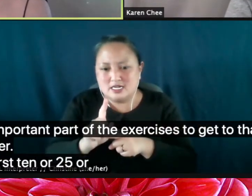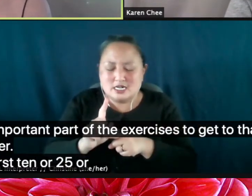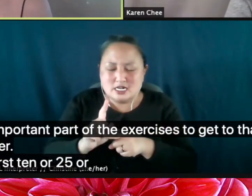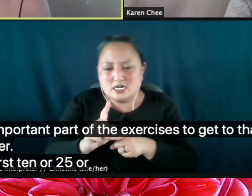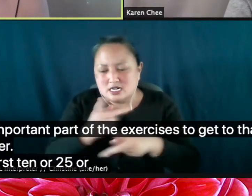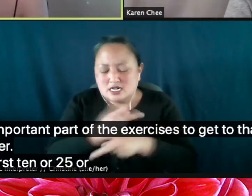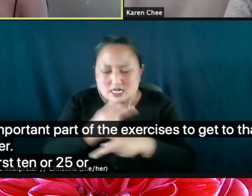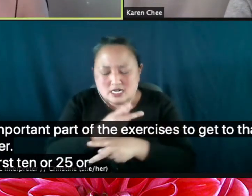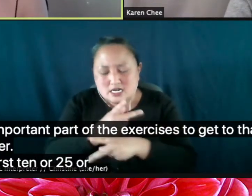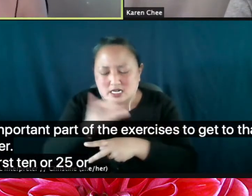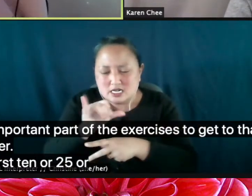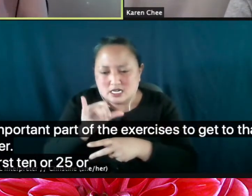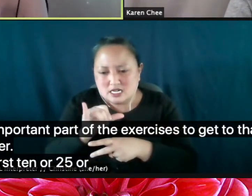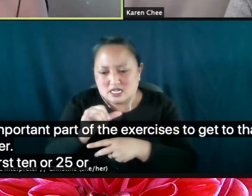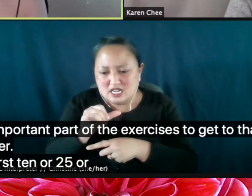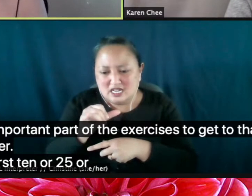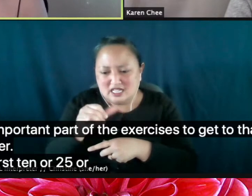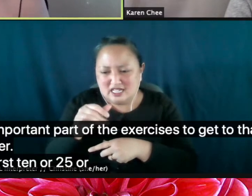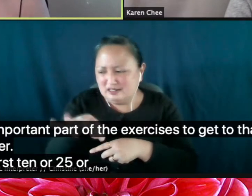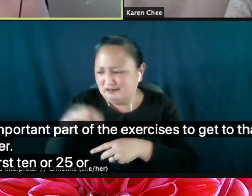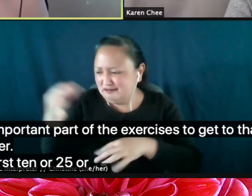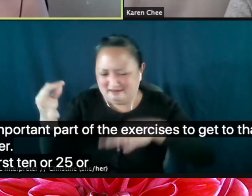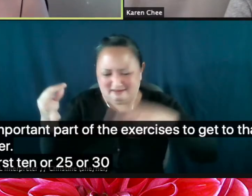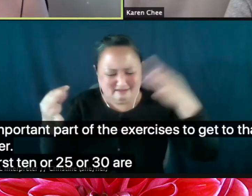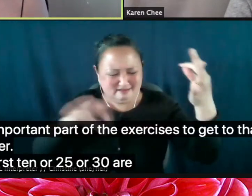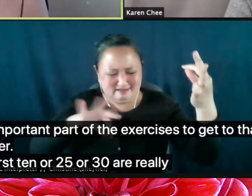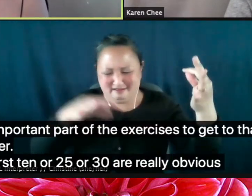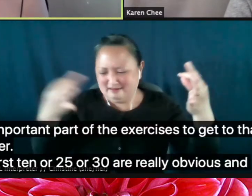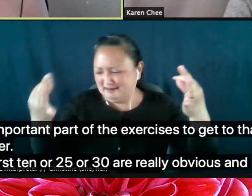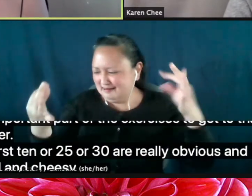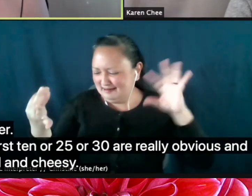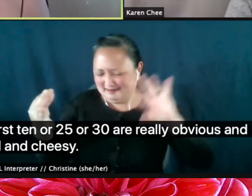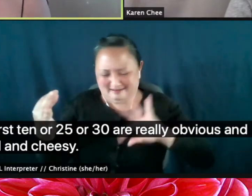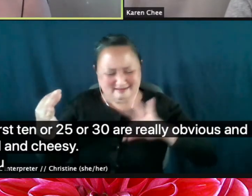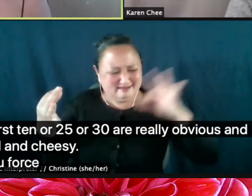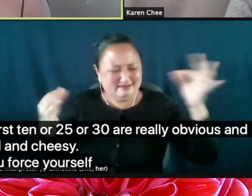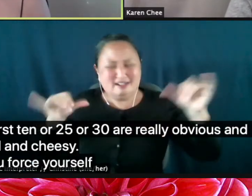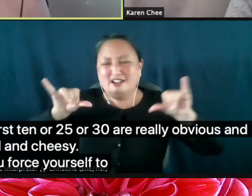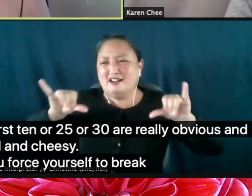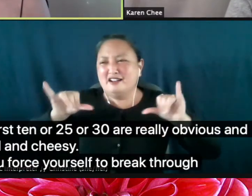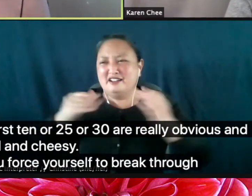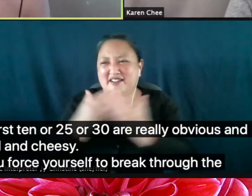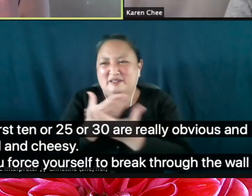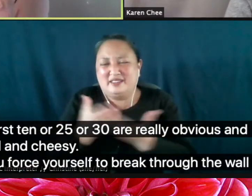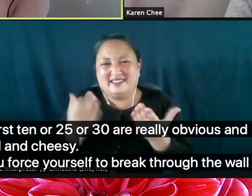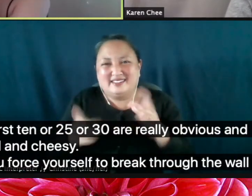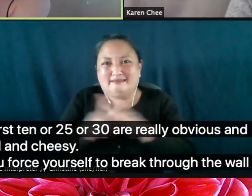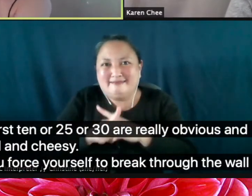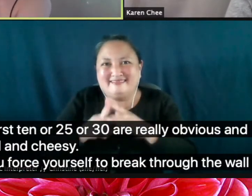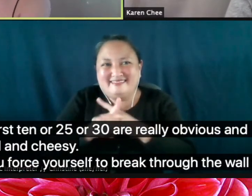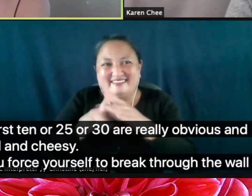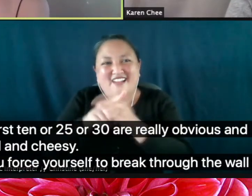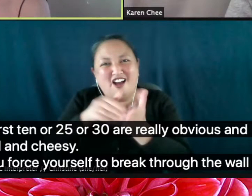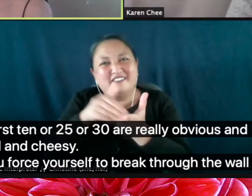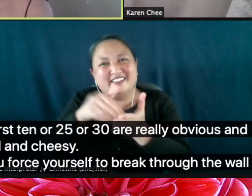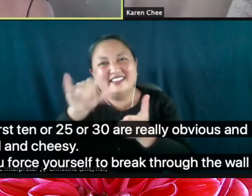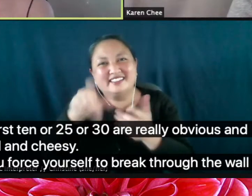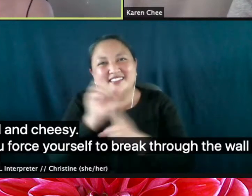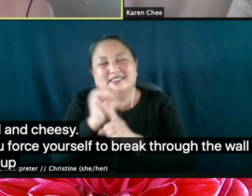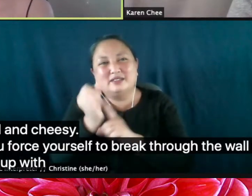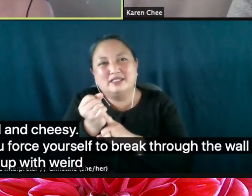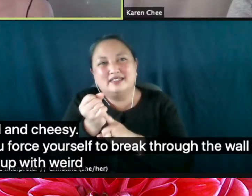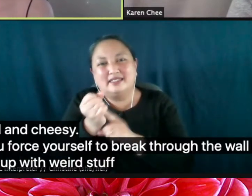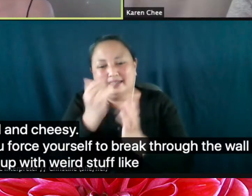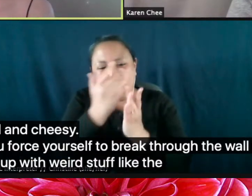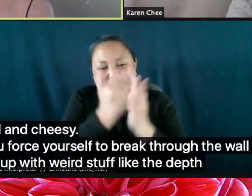out with like pulling out weird stuff from like the depths of your subconscious, right? And it often is the case that something in that list of